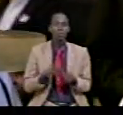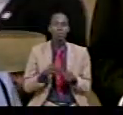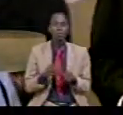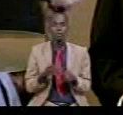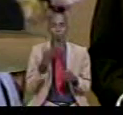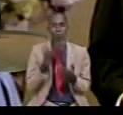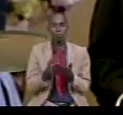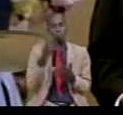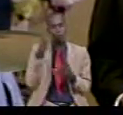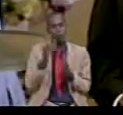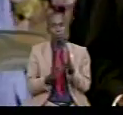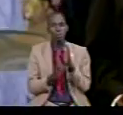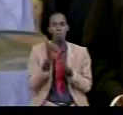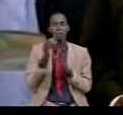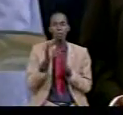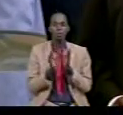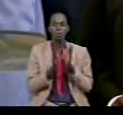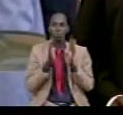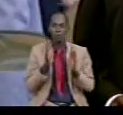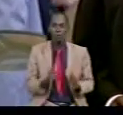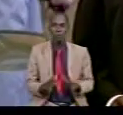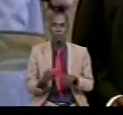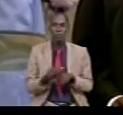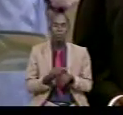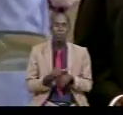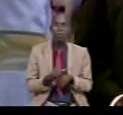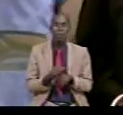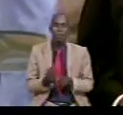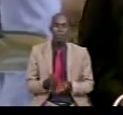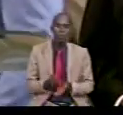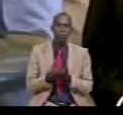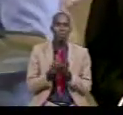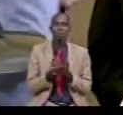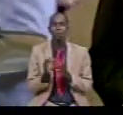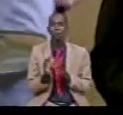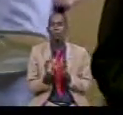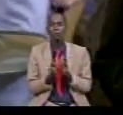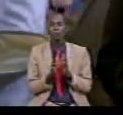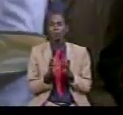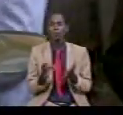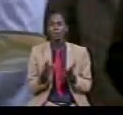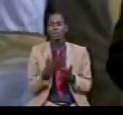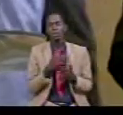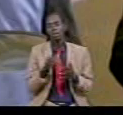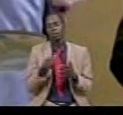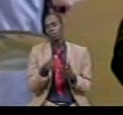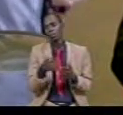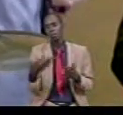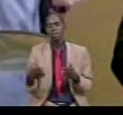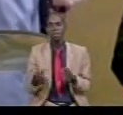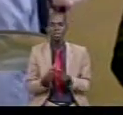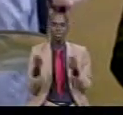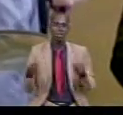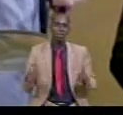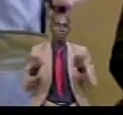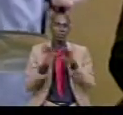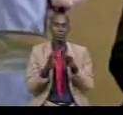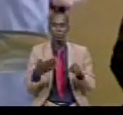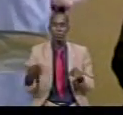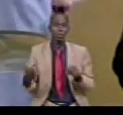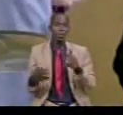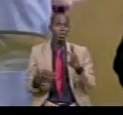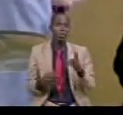Christianity, striking Bible helps, among other enriching content.